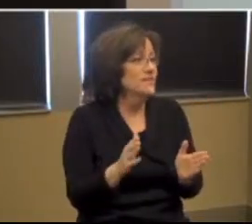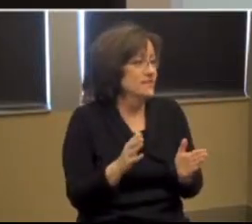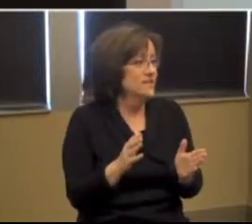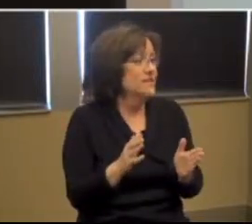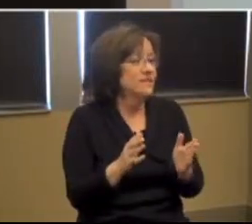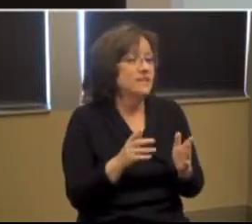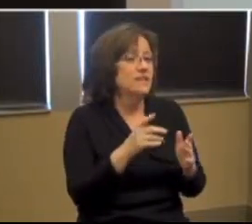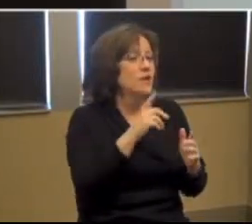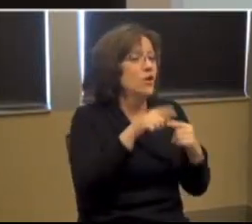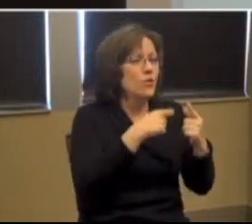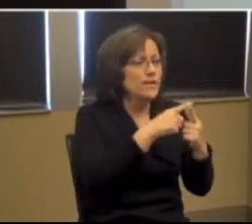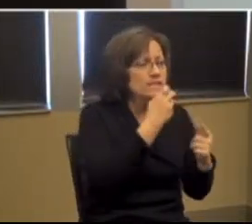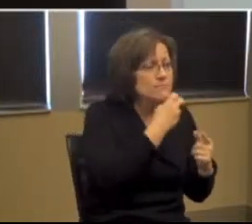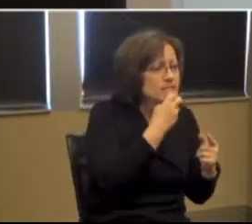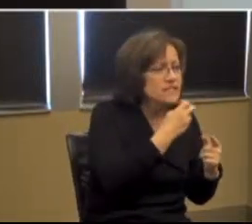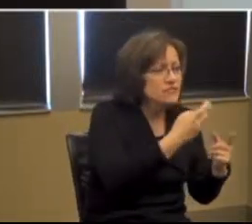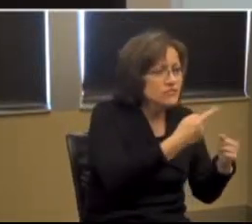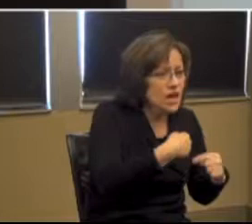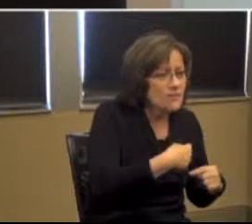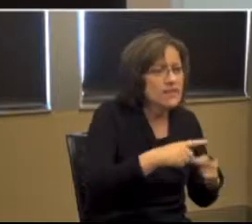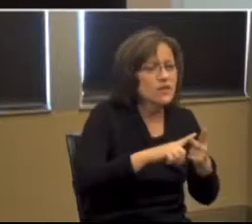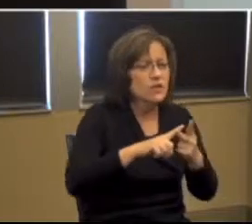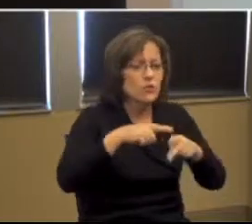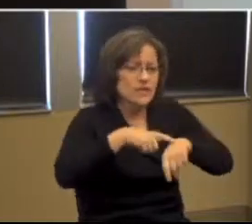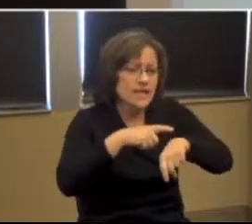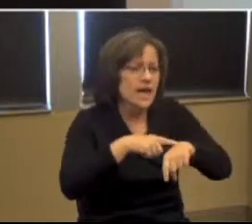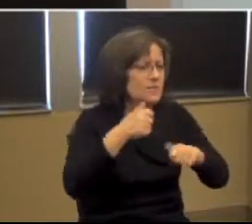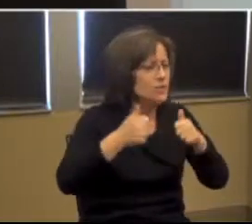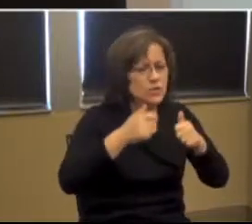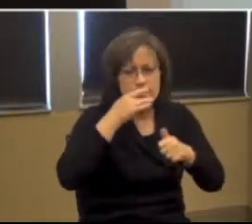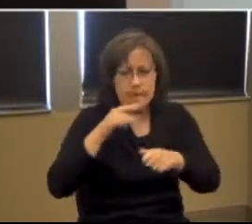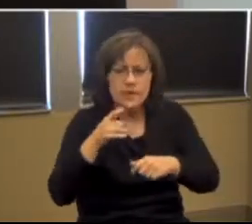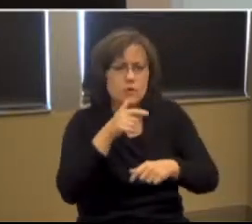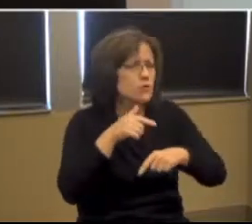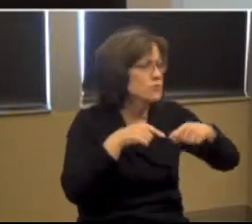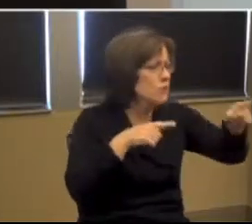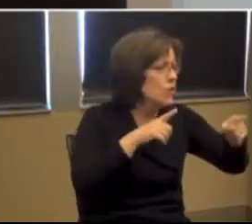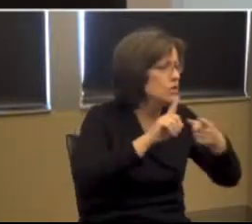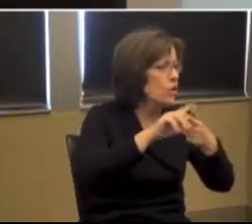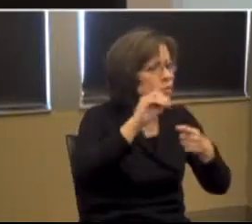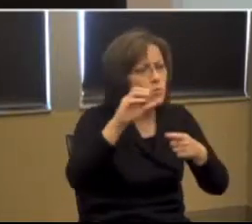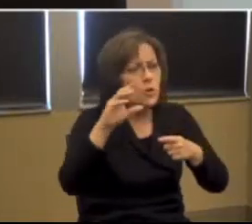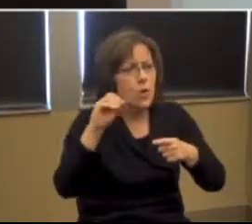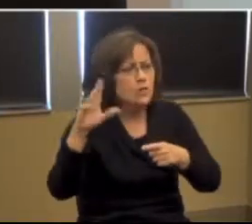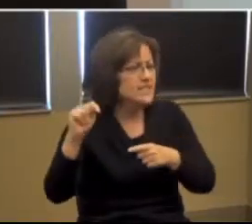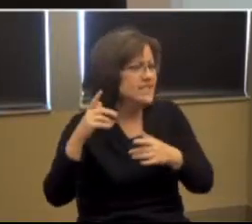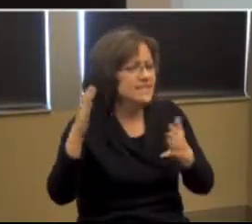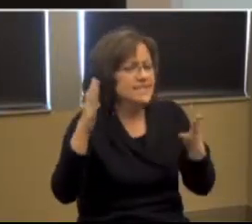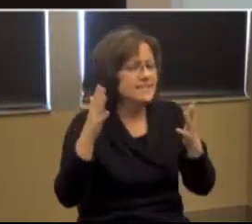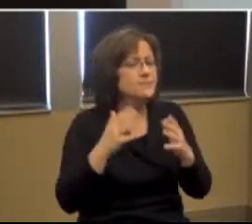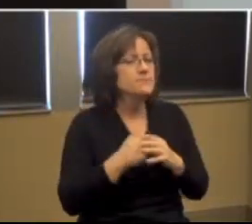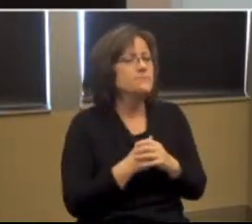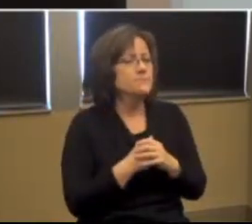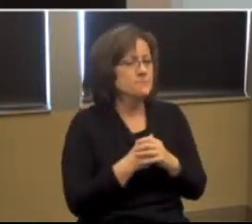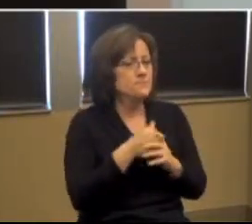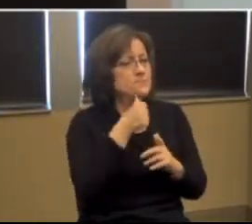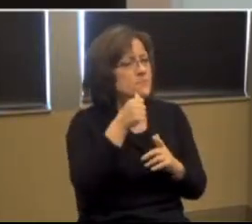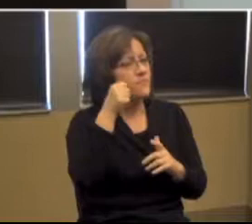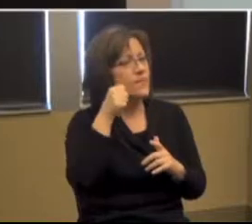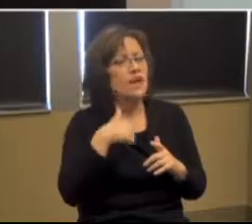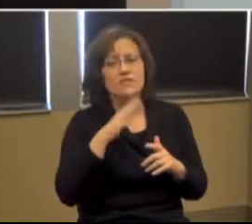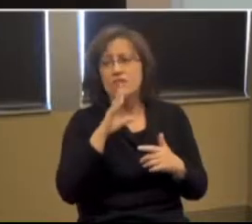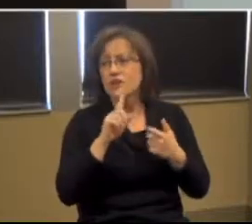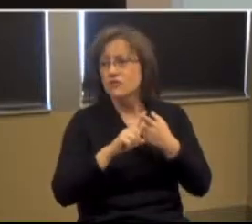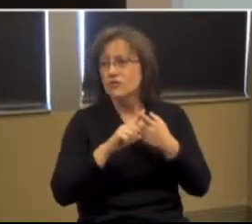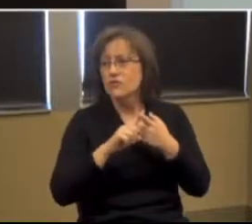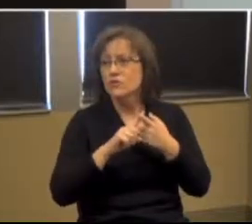When is speech coming again, and what time, and which kid, and who goes to OT? And I was talking to a teacher yesterday who said that was one